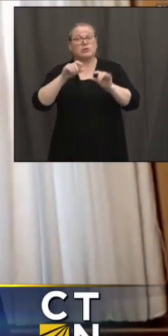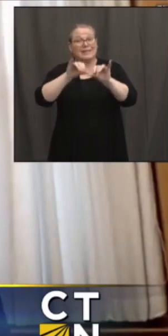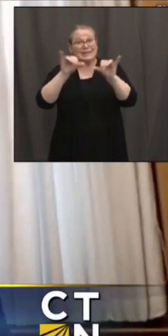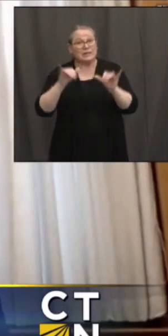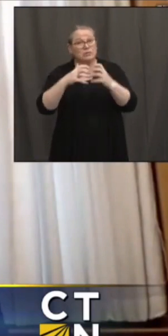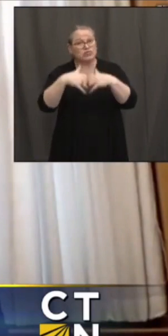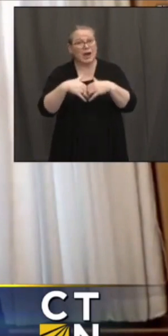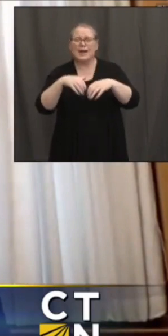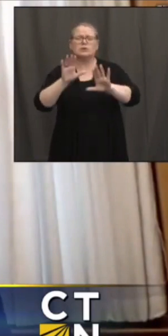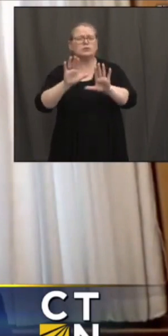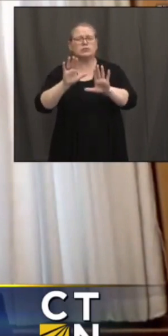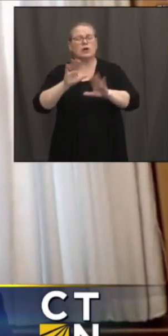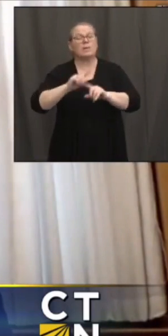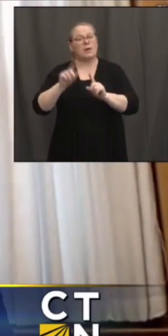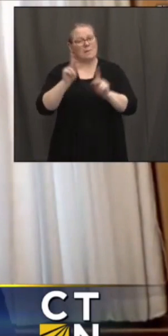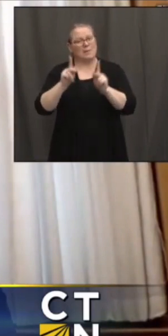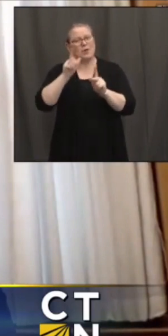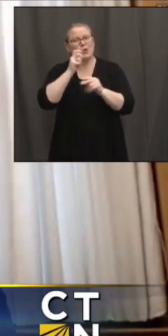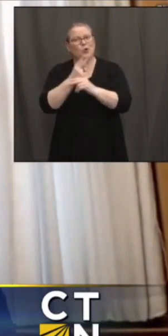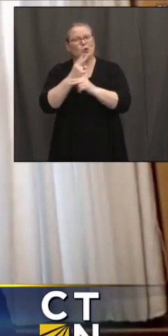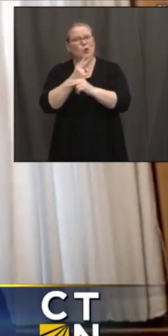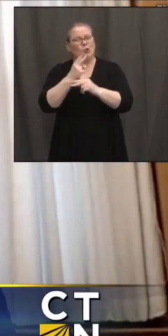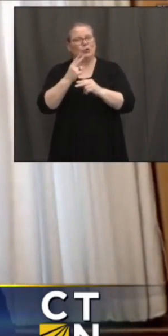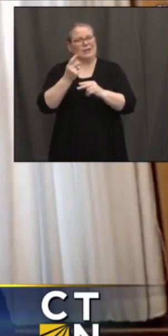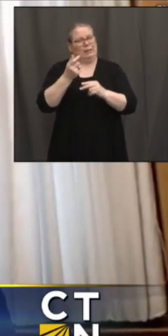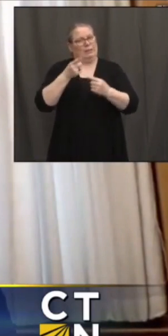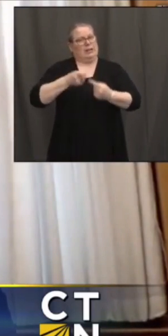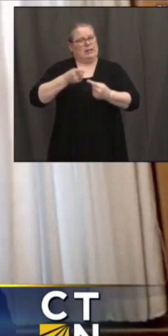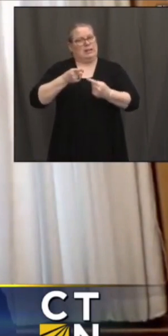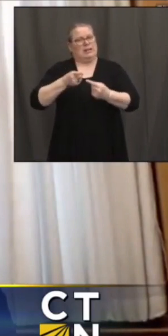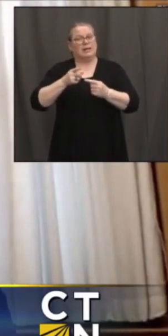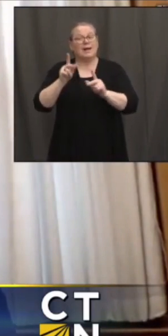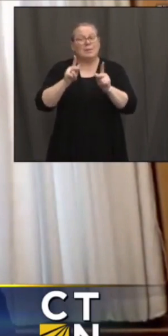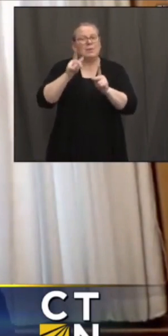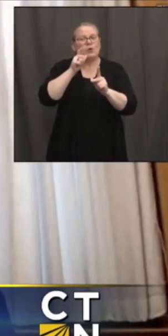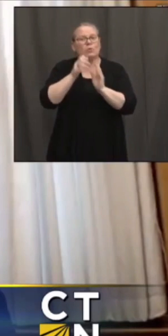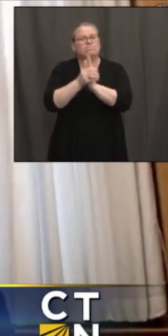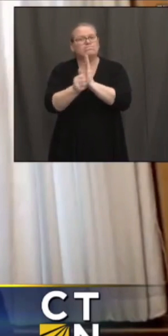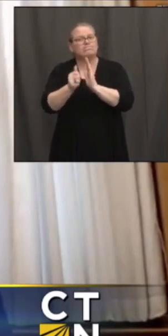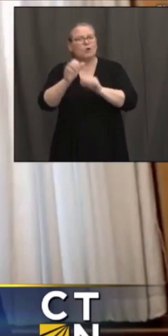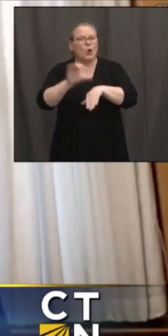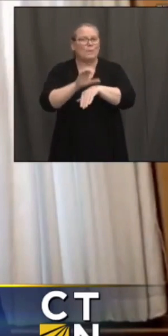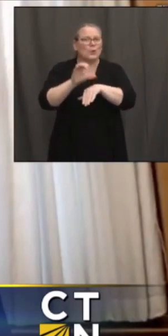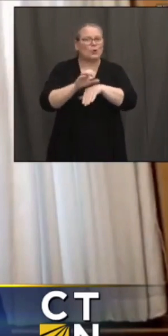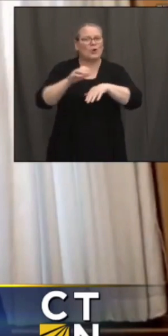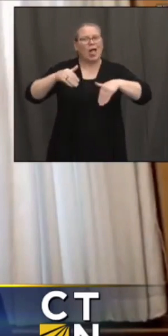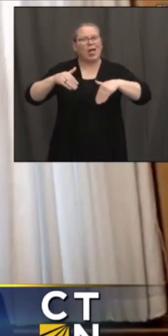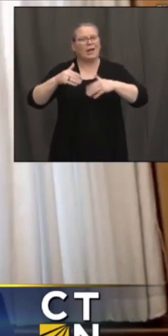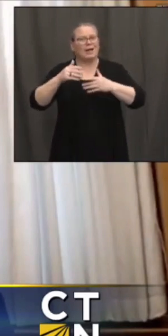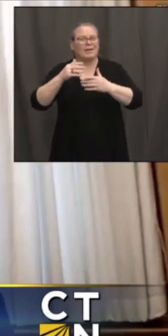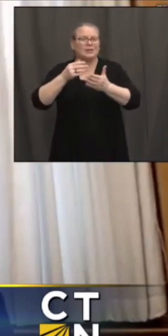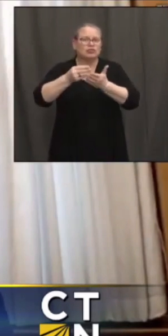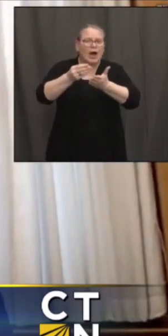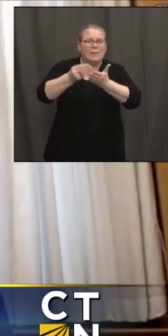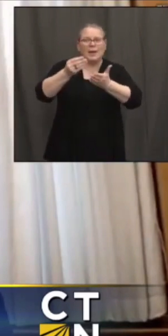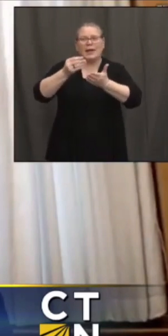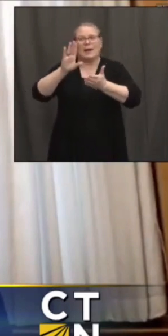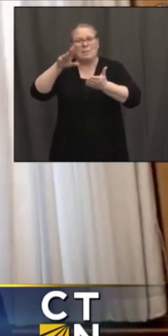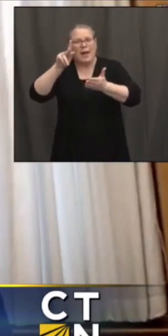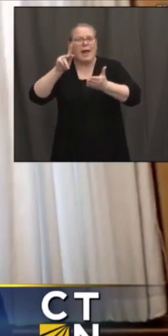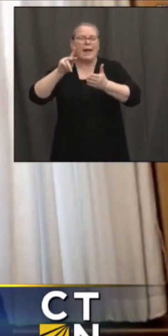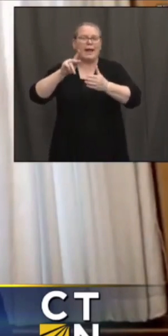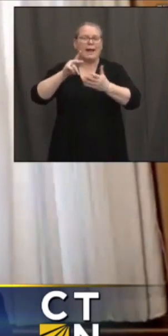some people to use, and especially people who aren't comfortable, shopping online or banking online. And we recognize, particularly